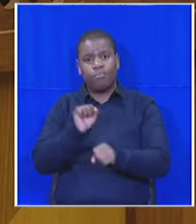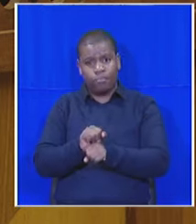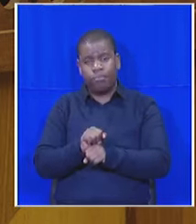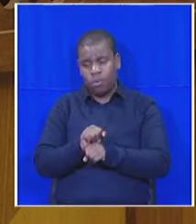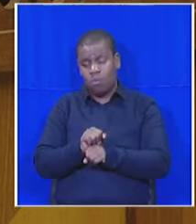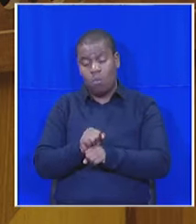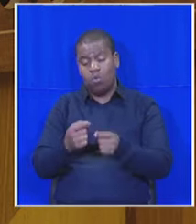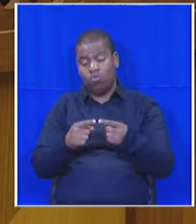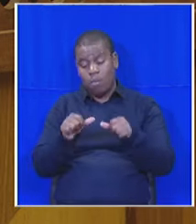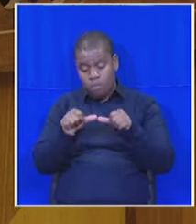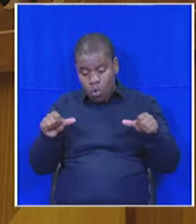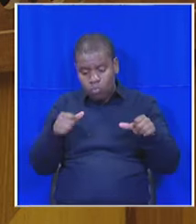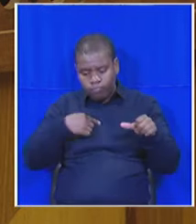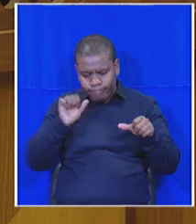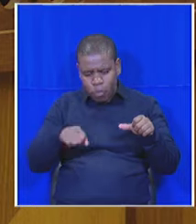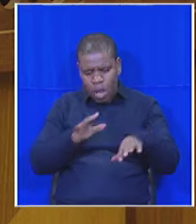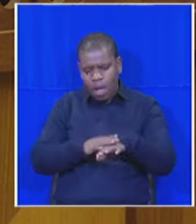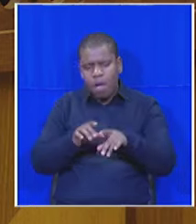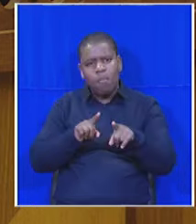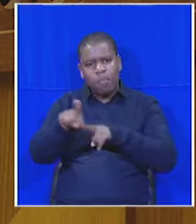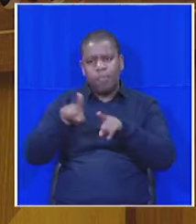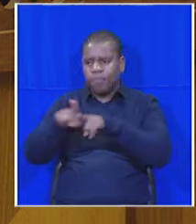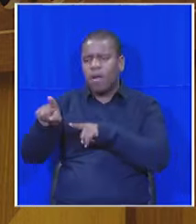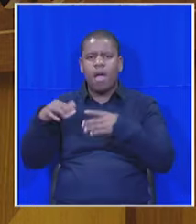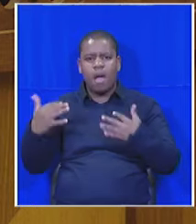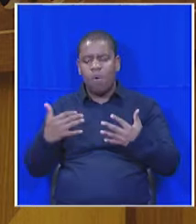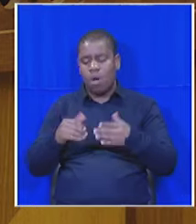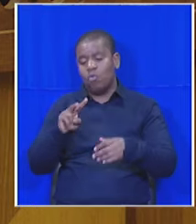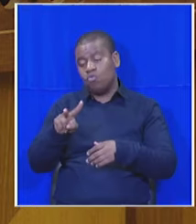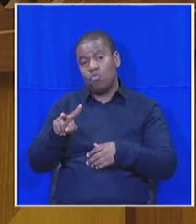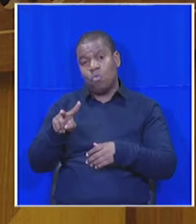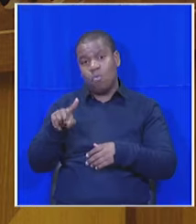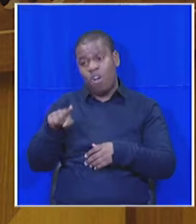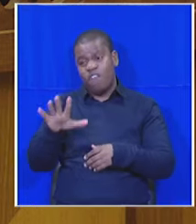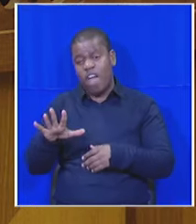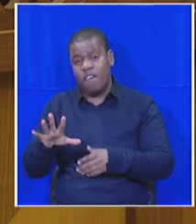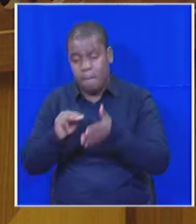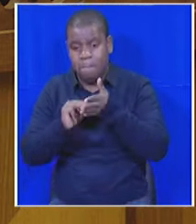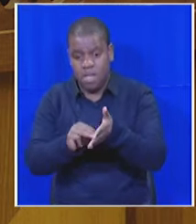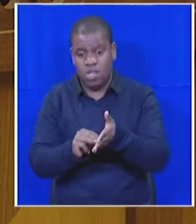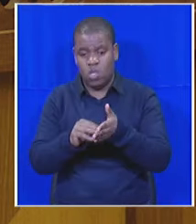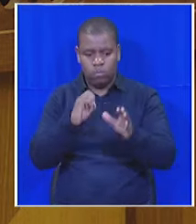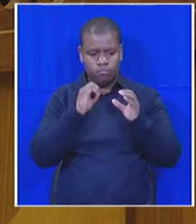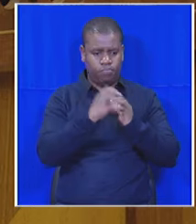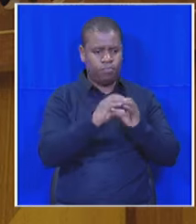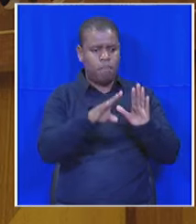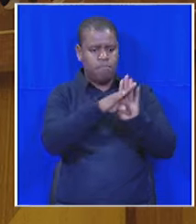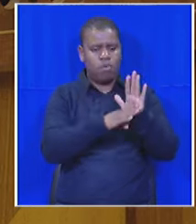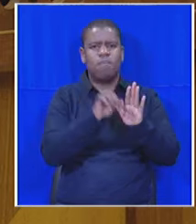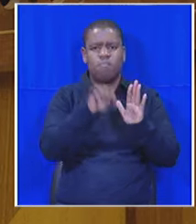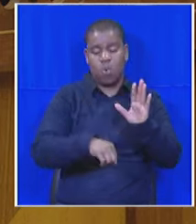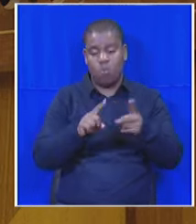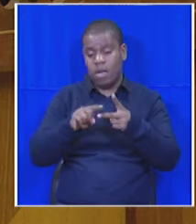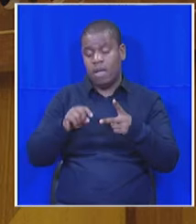through which to measure progress made. An amount of 95.286 million is allocated to this program, and we in the